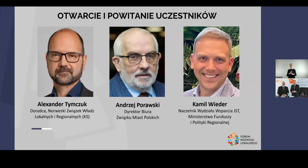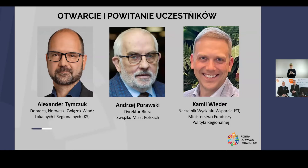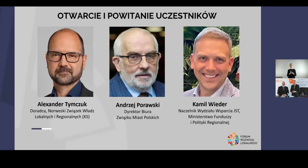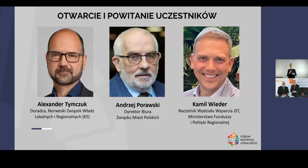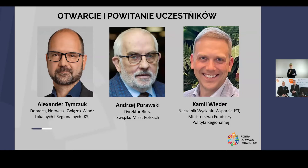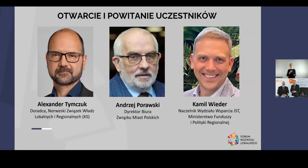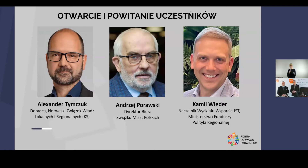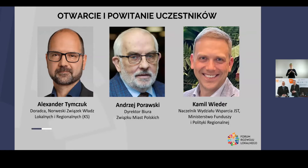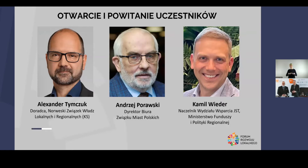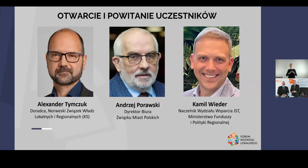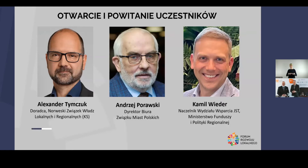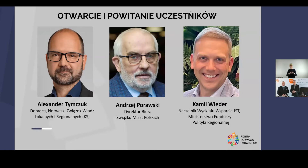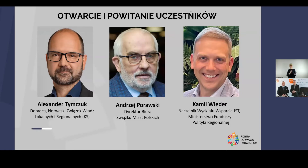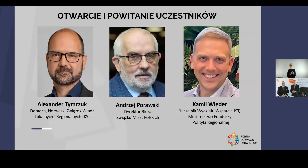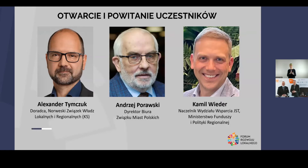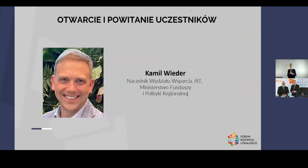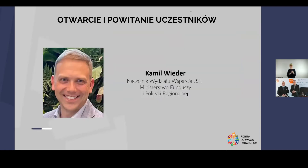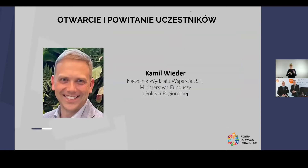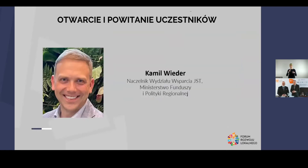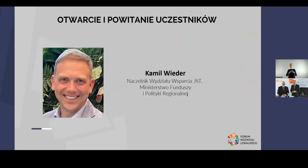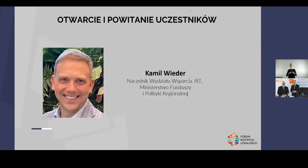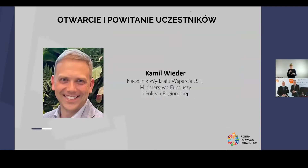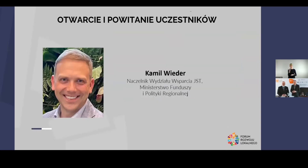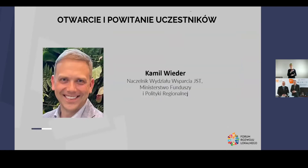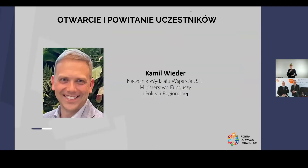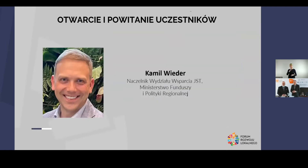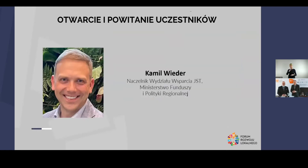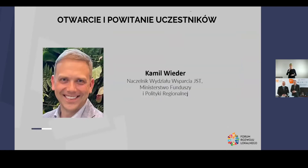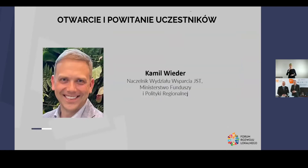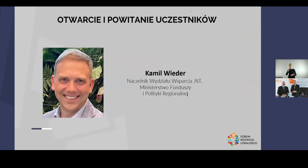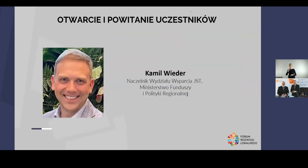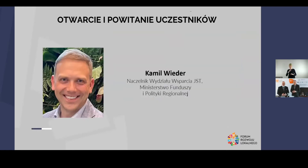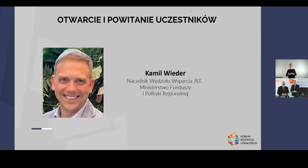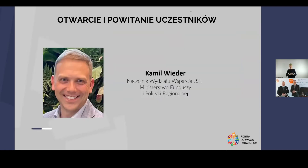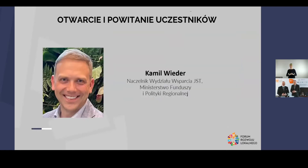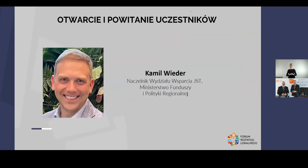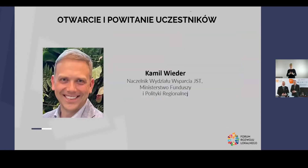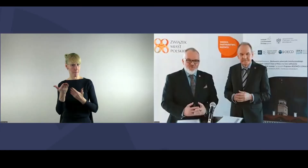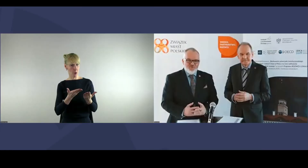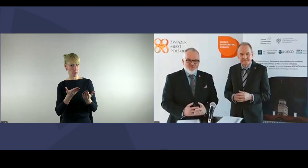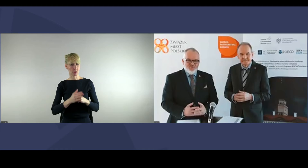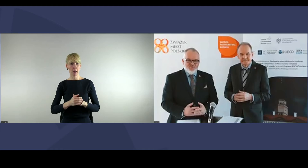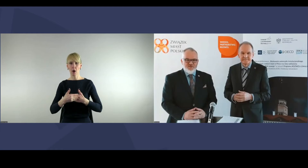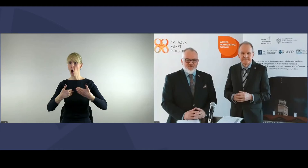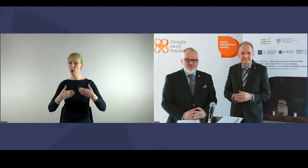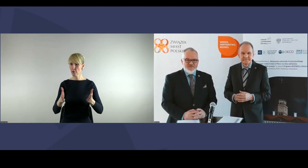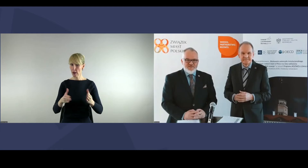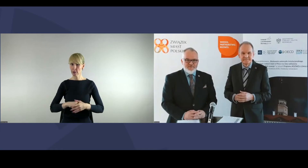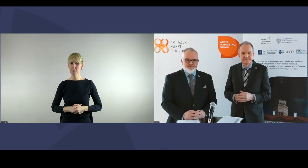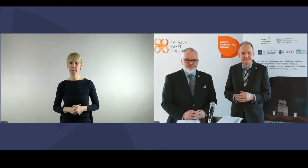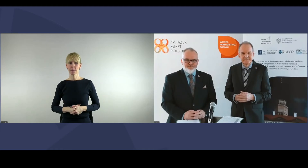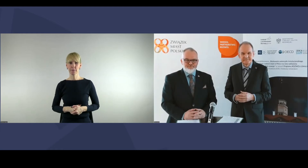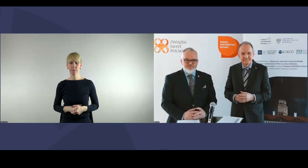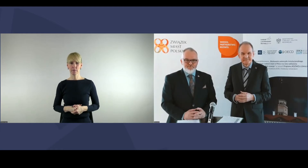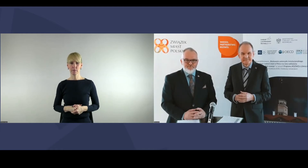We have Mr. Kamil Wieder, Head of Division, Department of Assistance Programs, Ministry of Development Funds